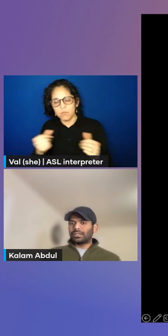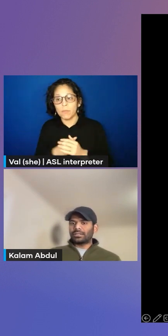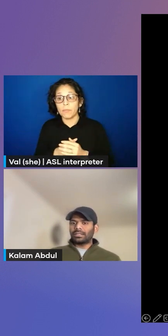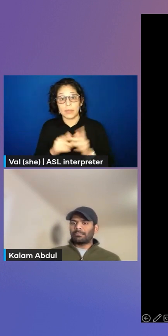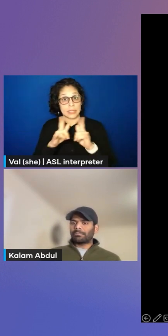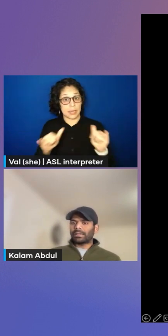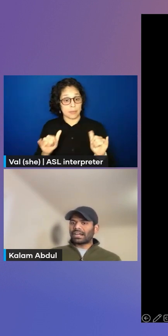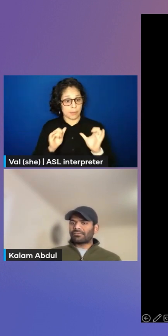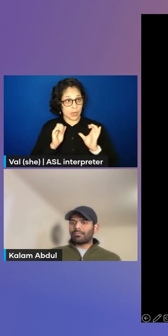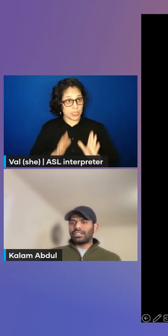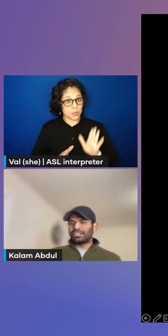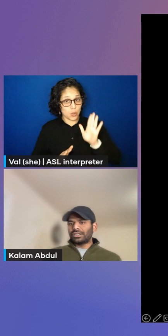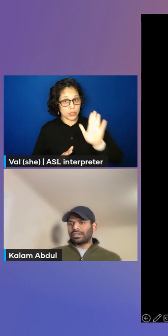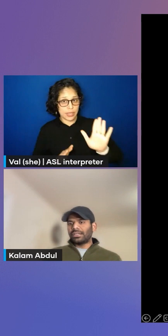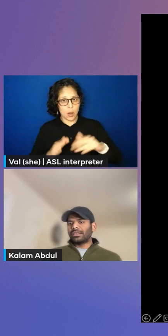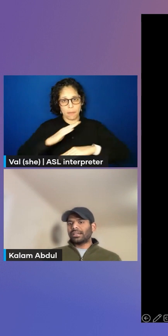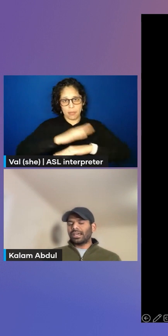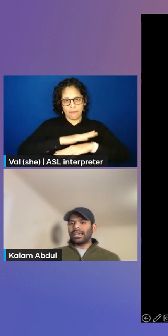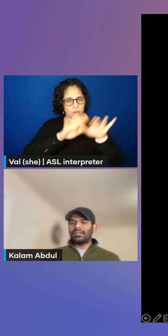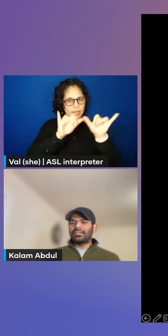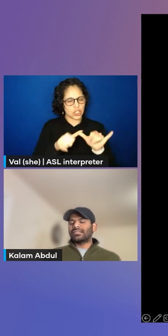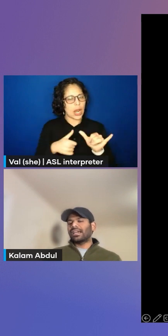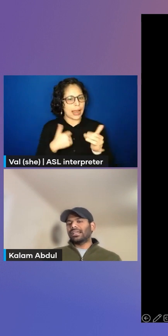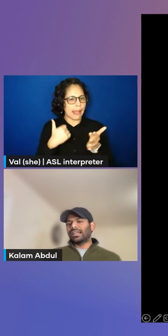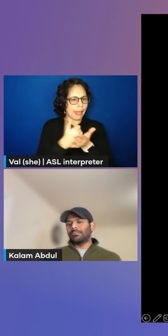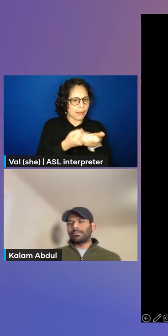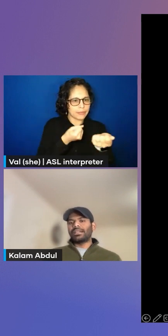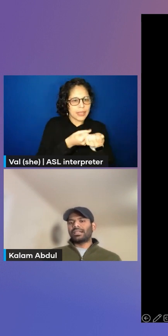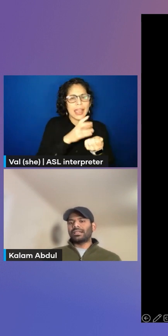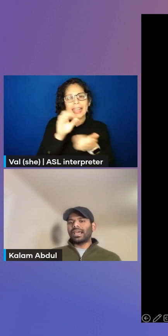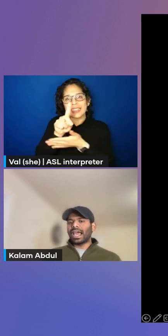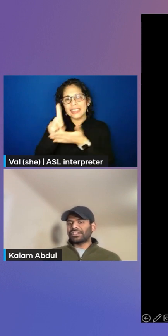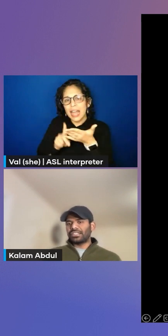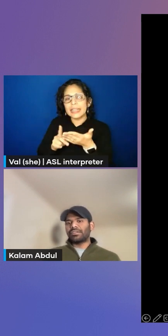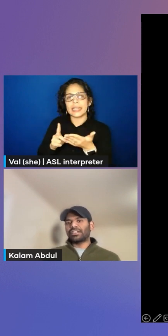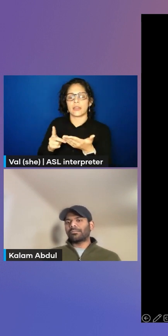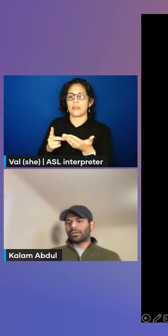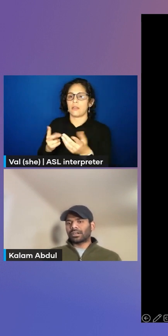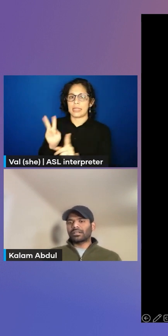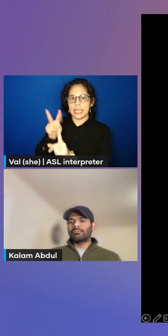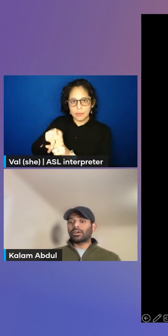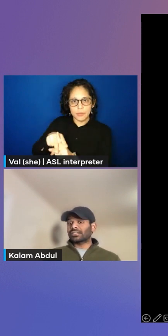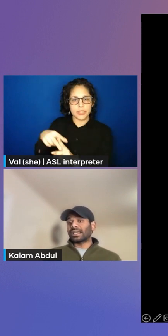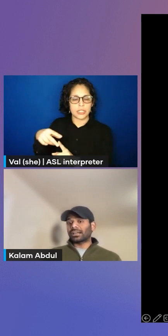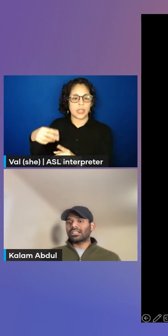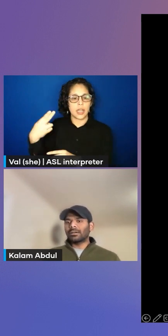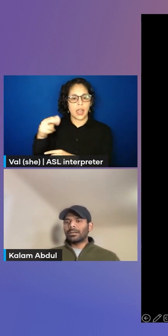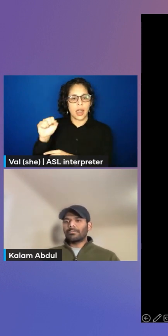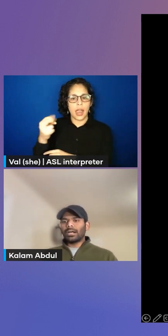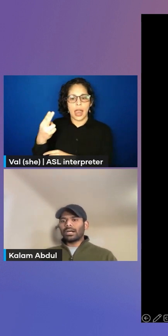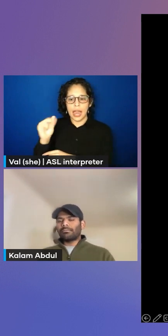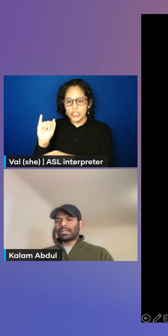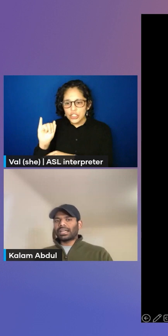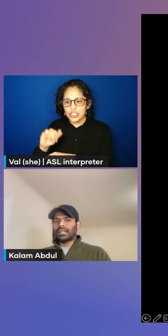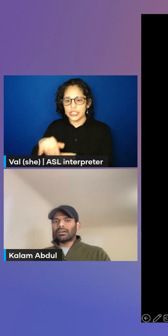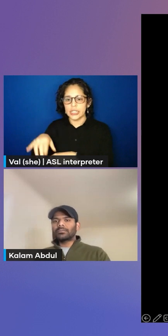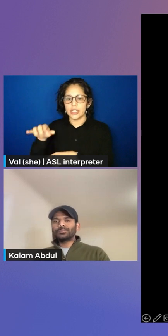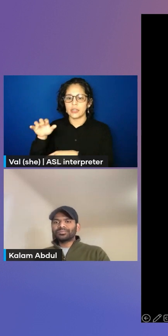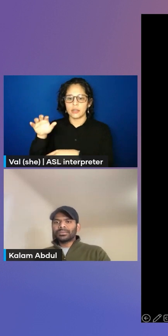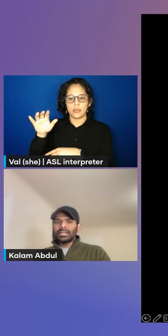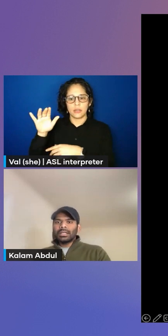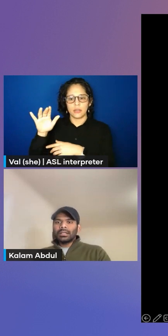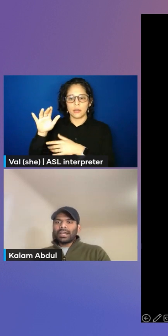customers in the platform engineering and designing and implementing Hashi suite of products across